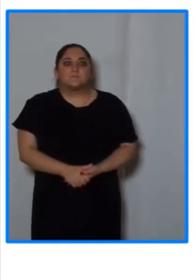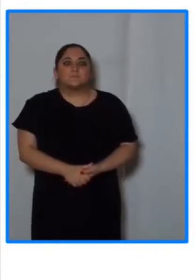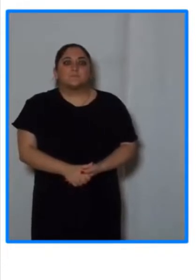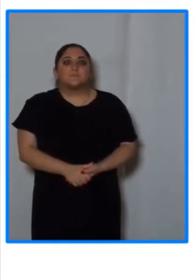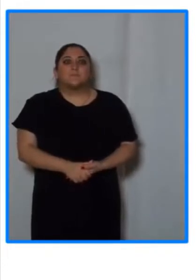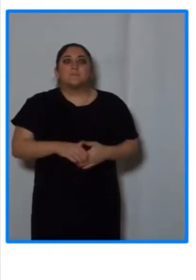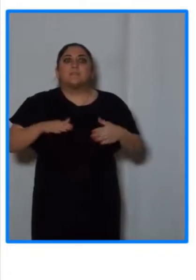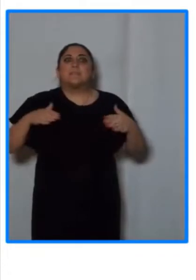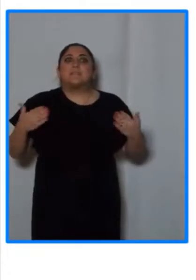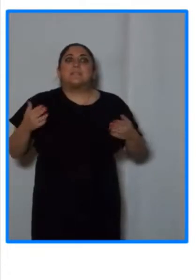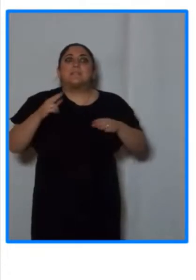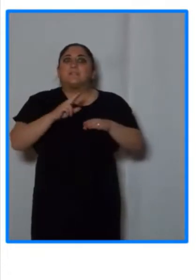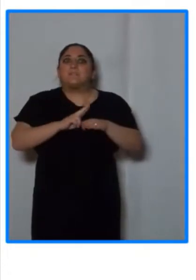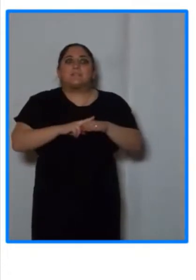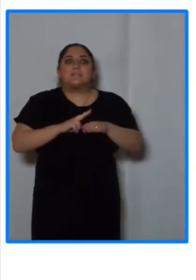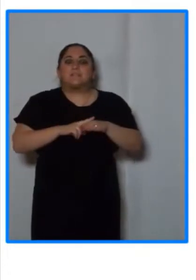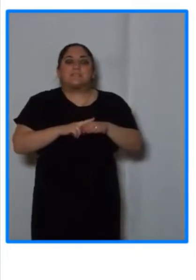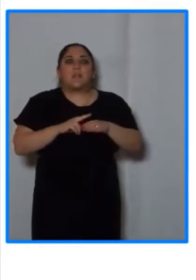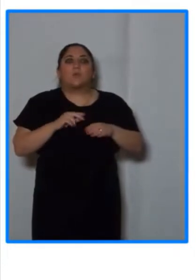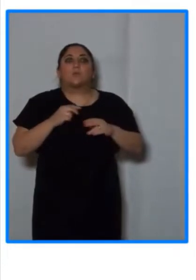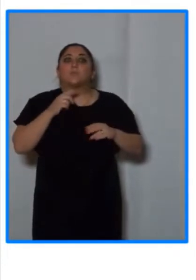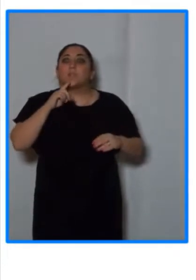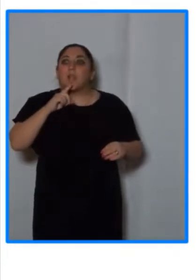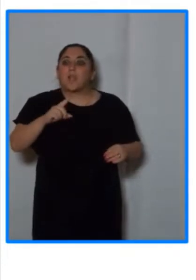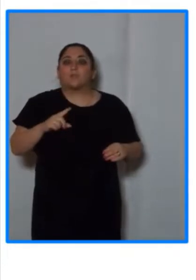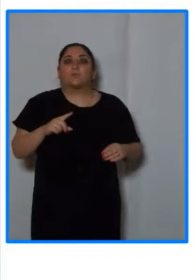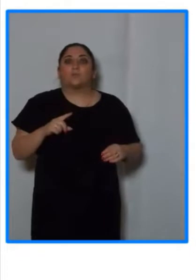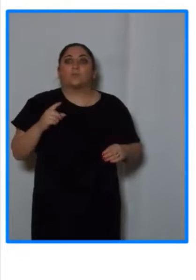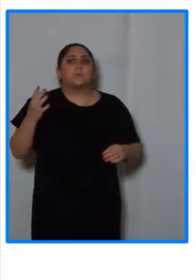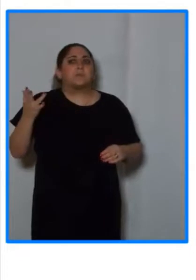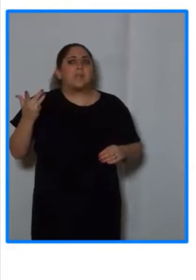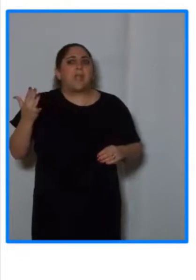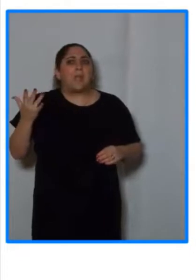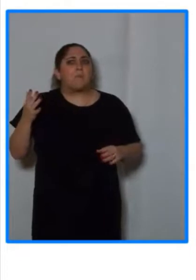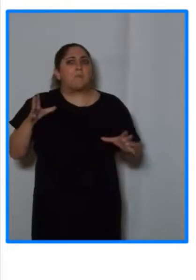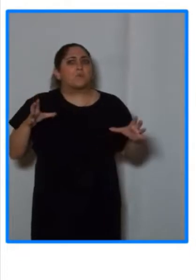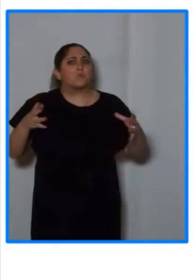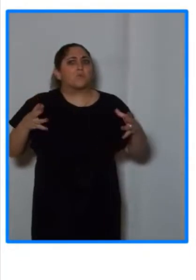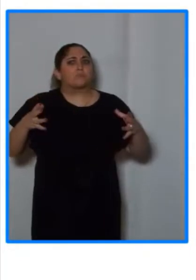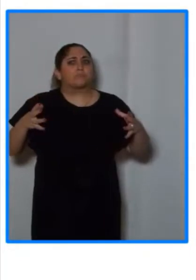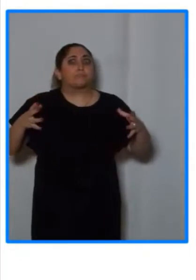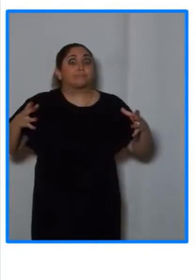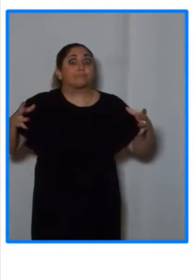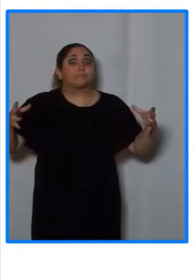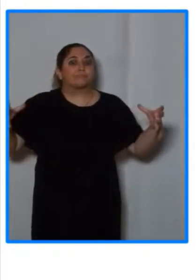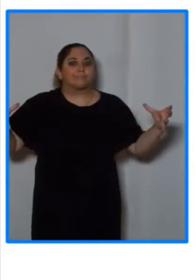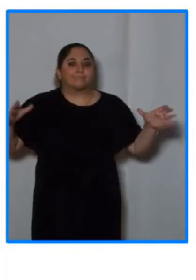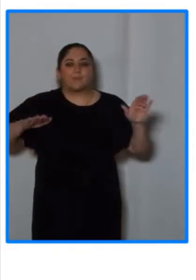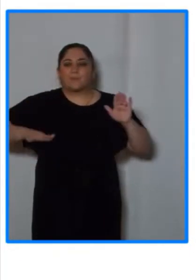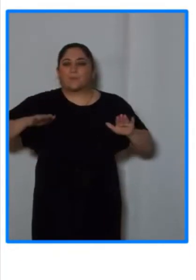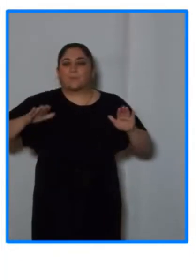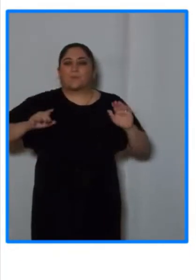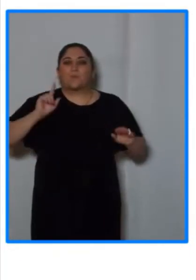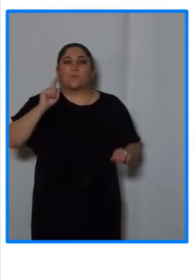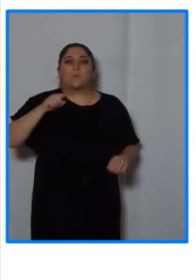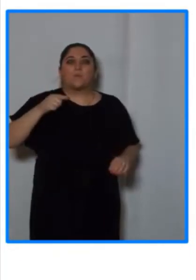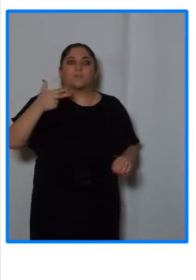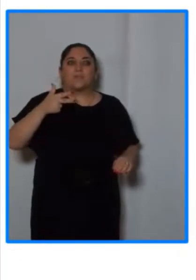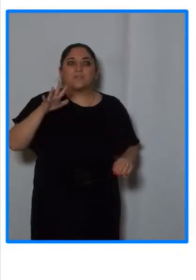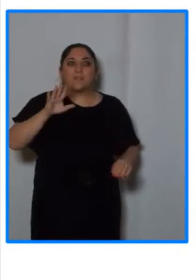So how big of a group of people are we then talking about? With an estimated population of